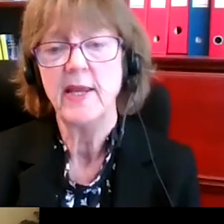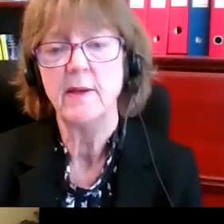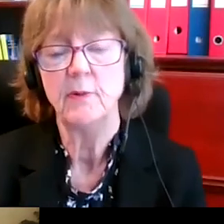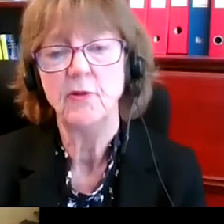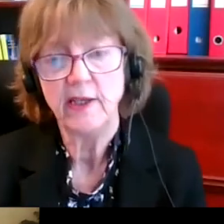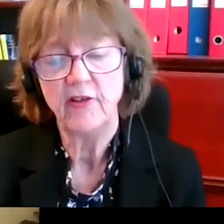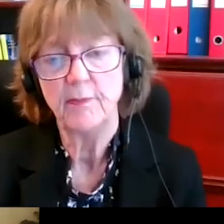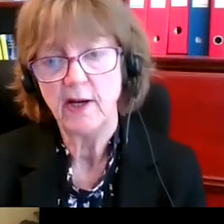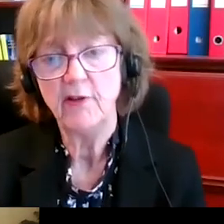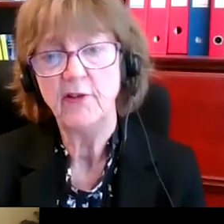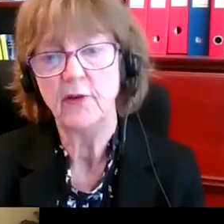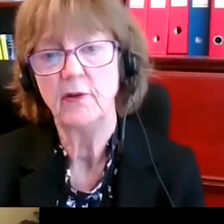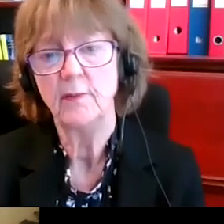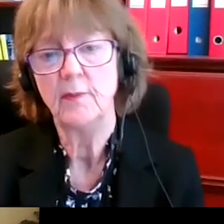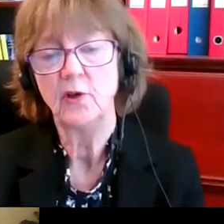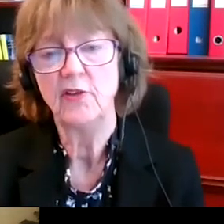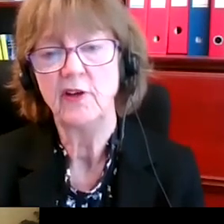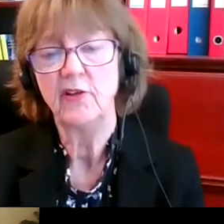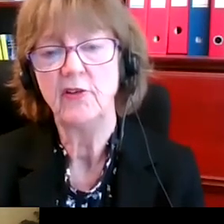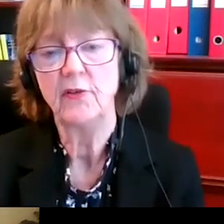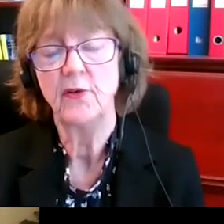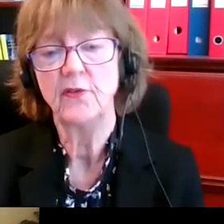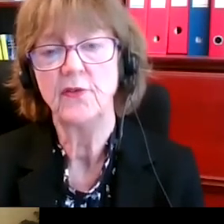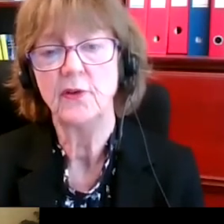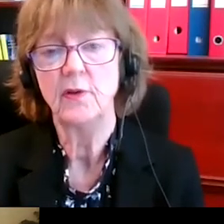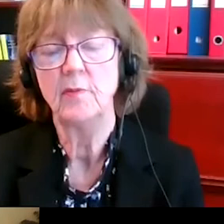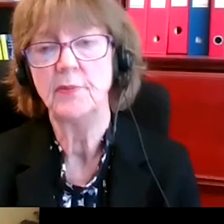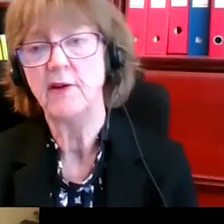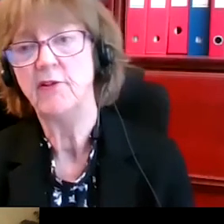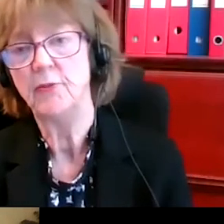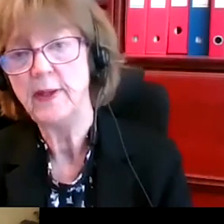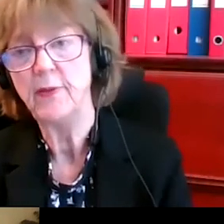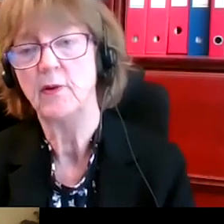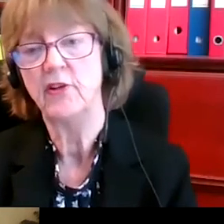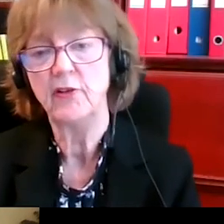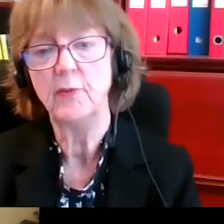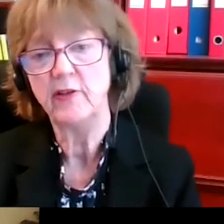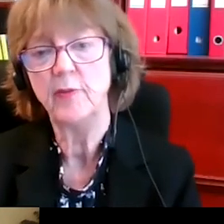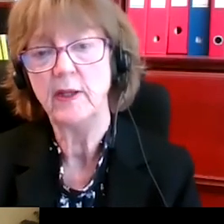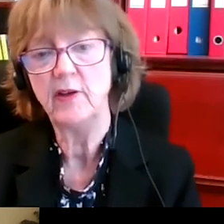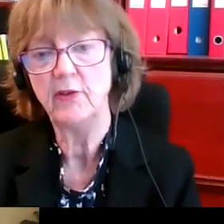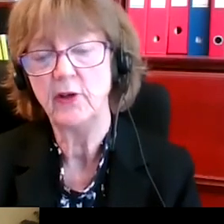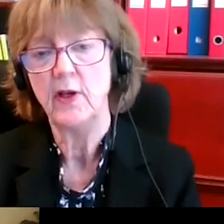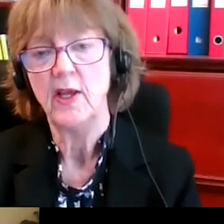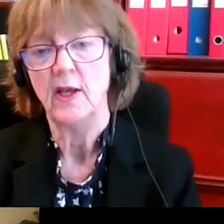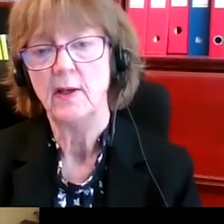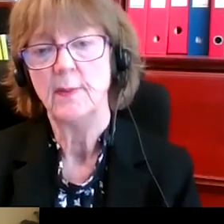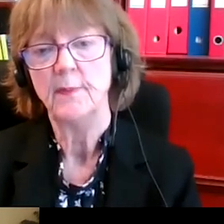that may reach parents, organizations of parents with children with